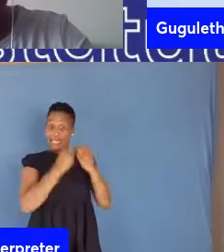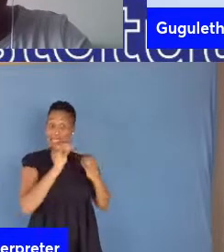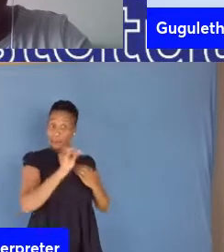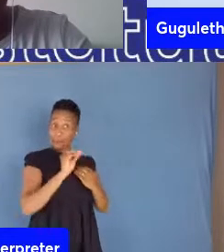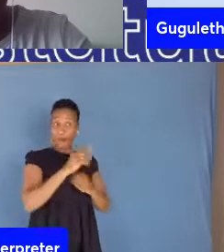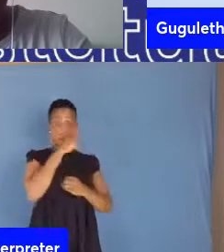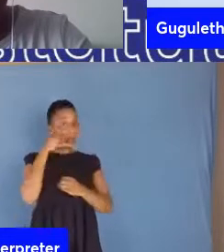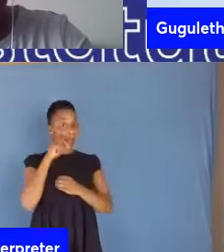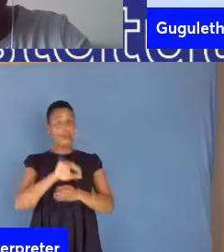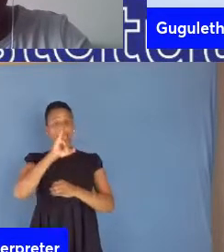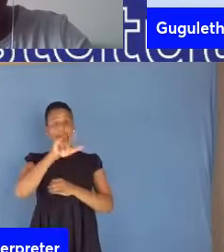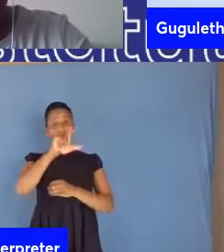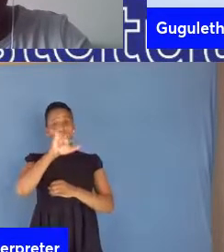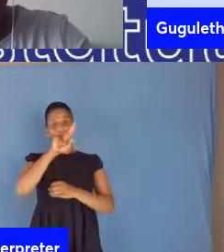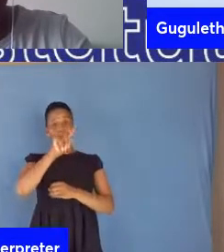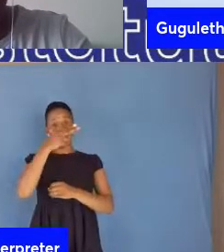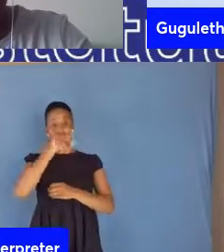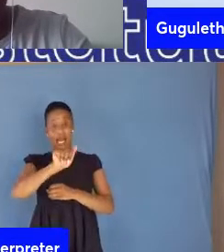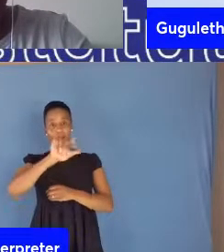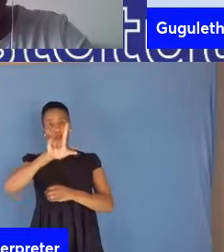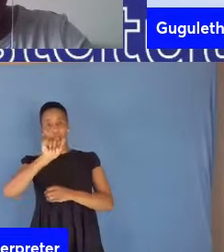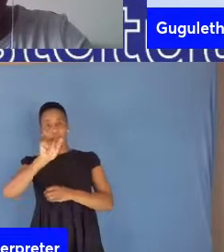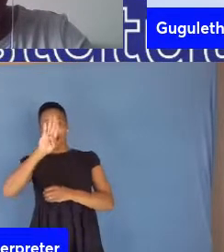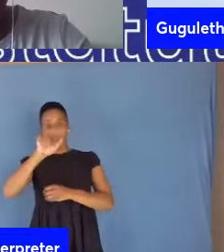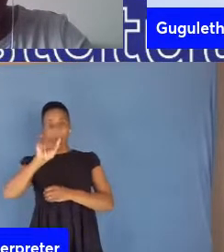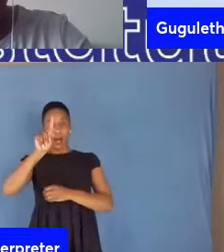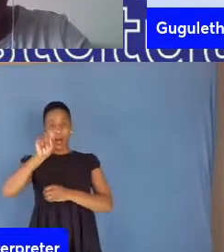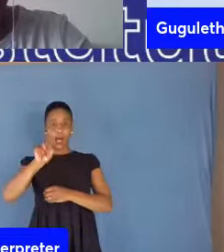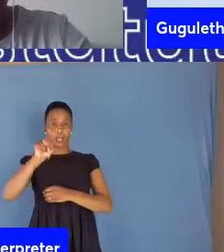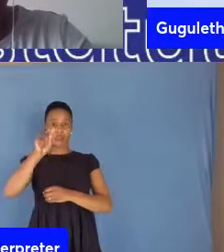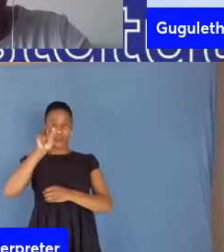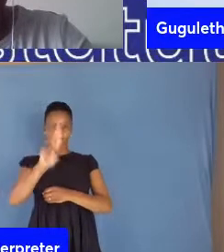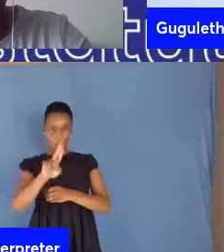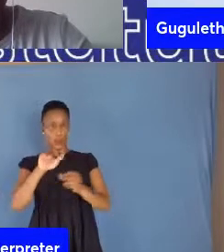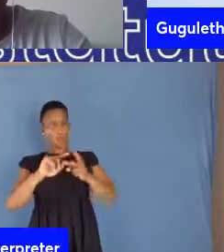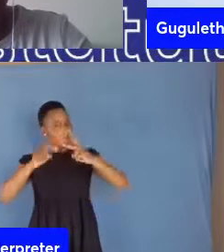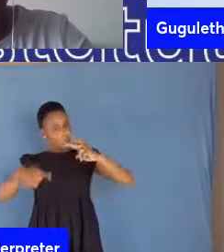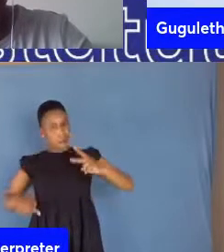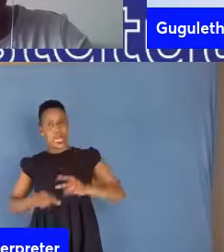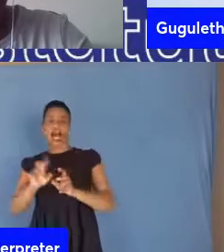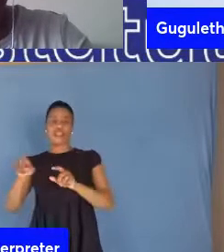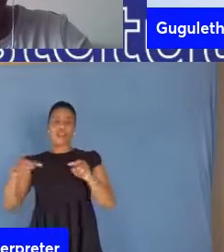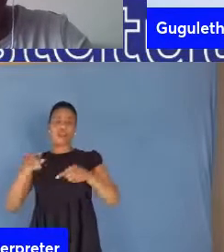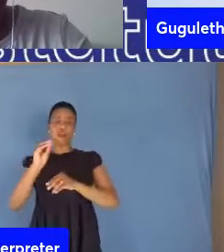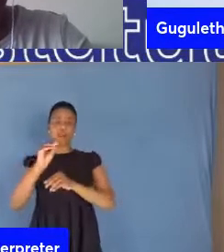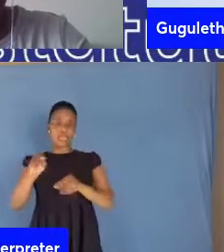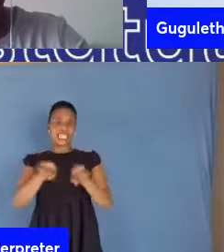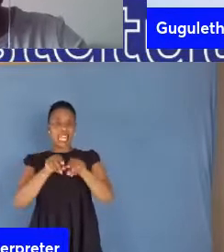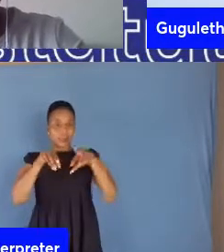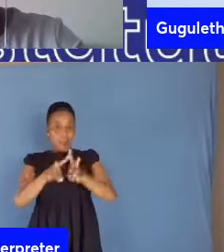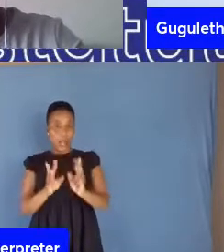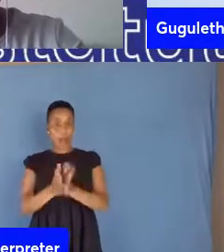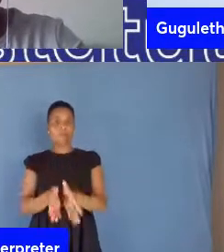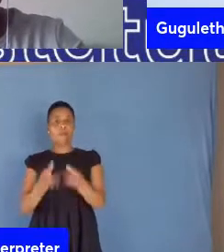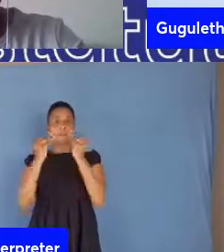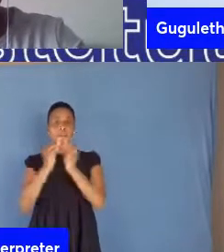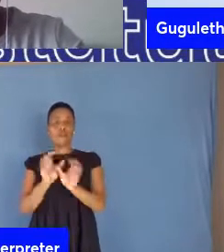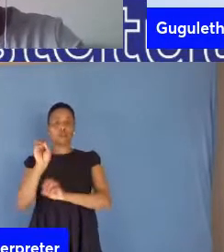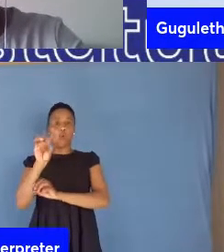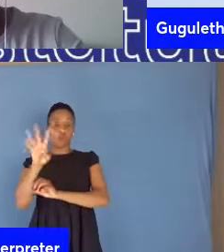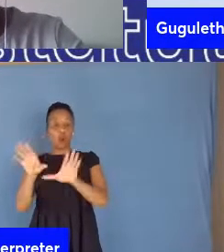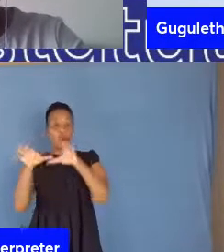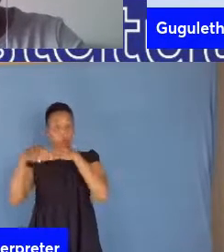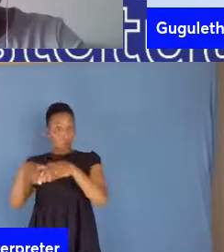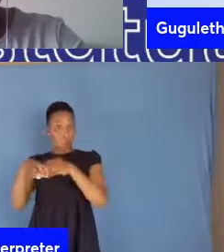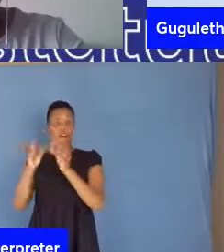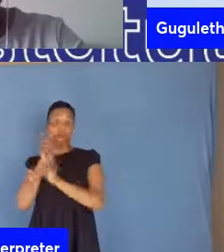another organization called Lumkile's Book Joint. The same way you will find that in Soweto, you've got a group of men in prayer.